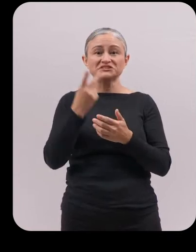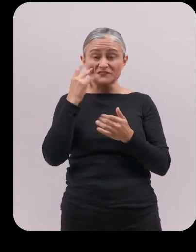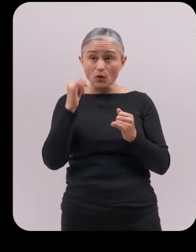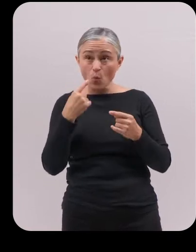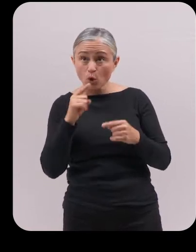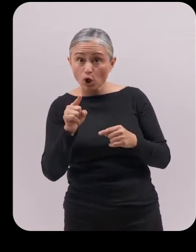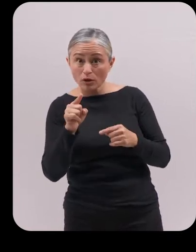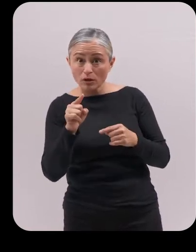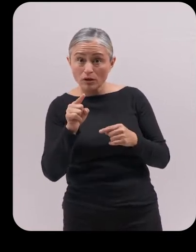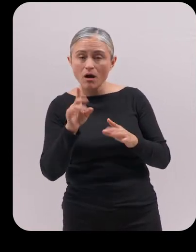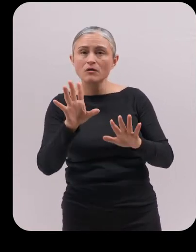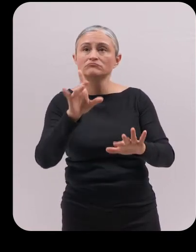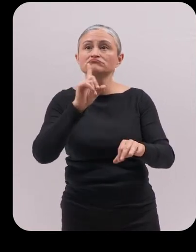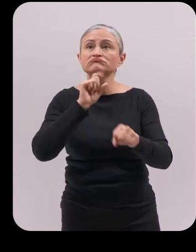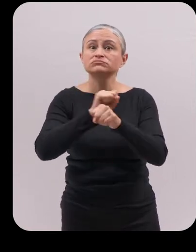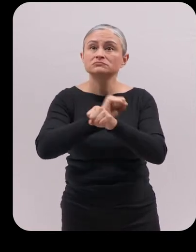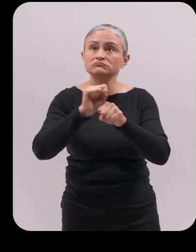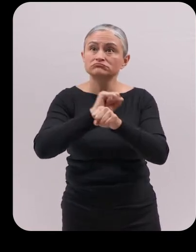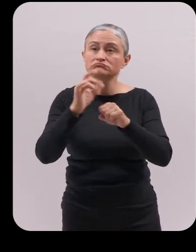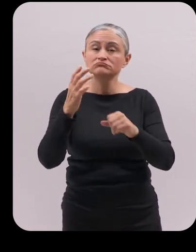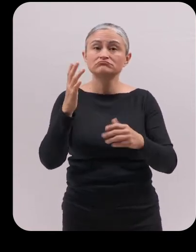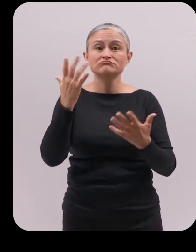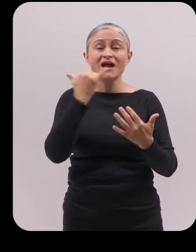just like that, the error is gone.